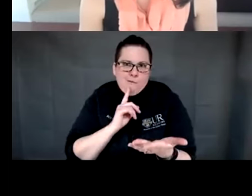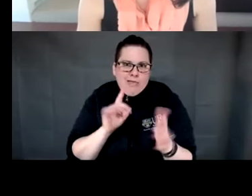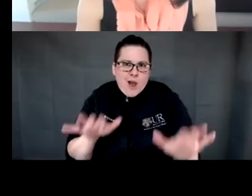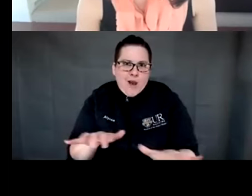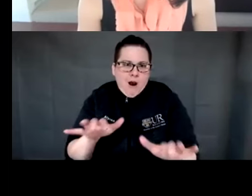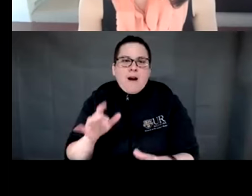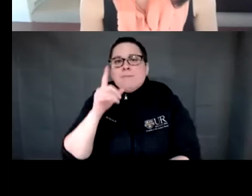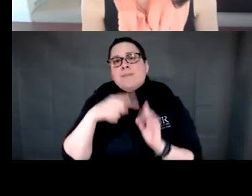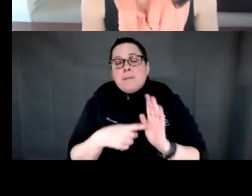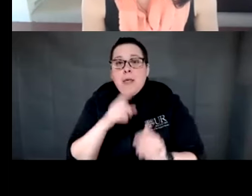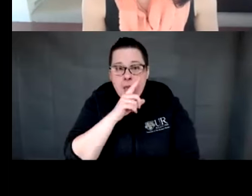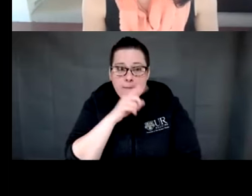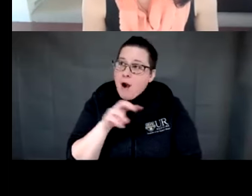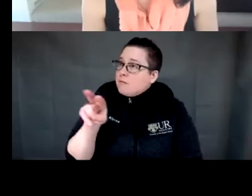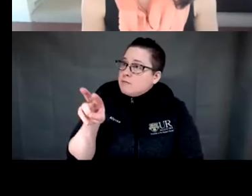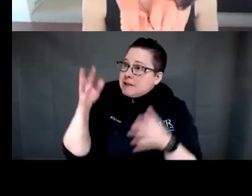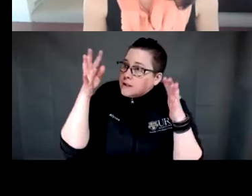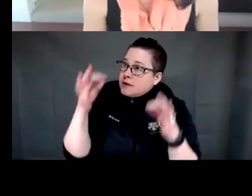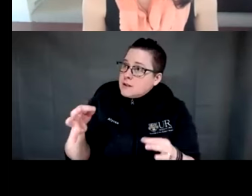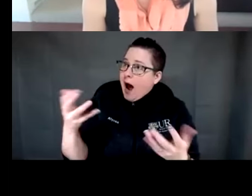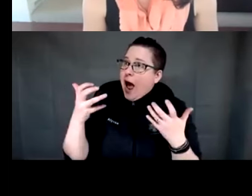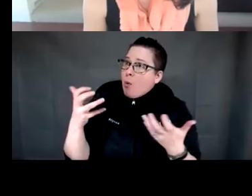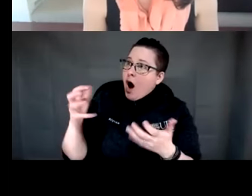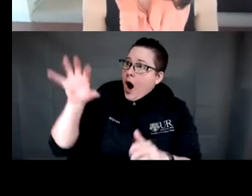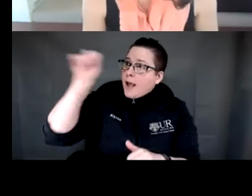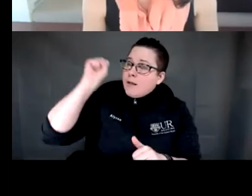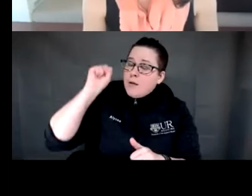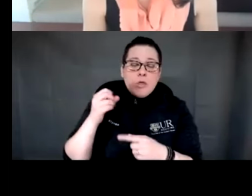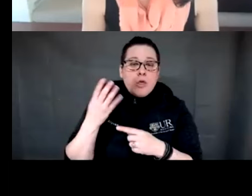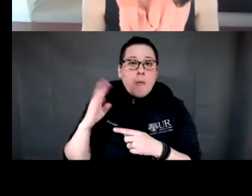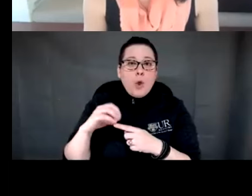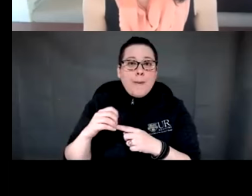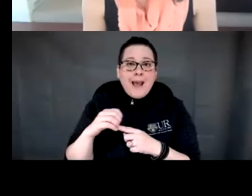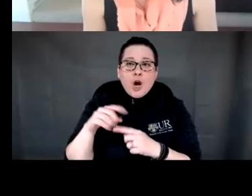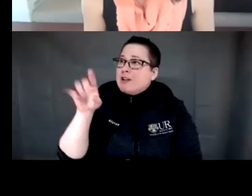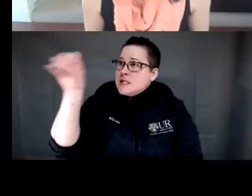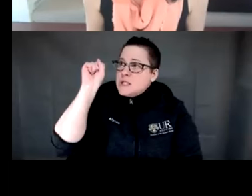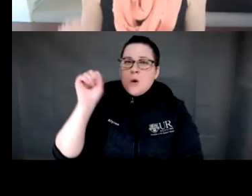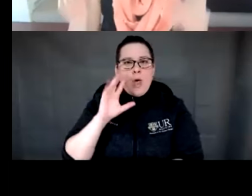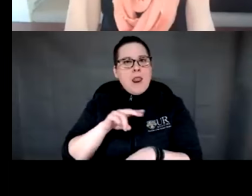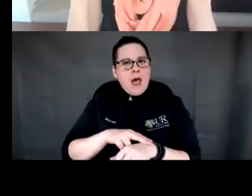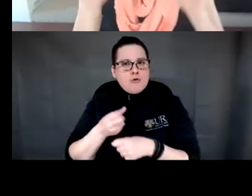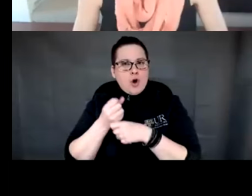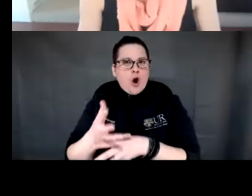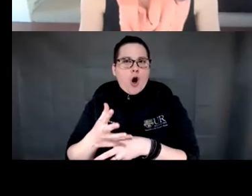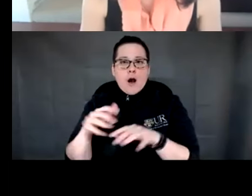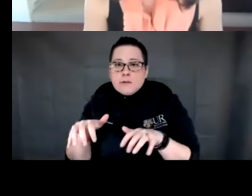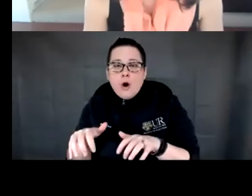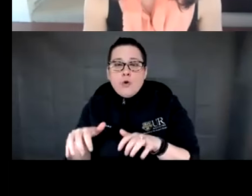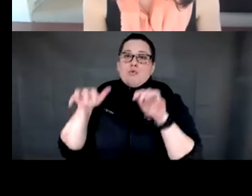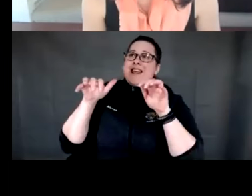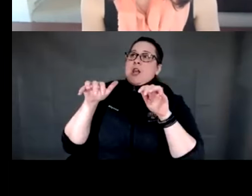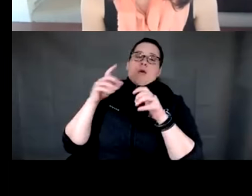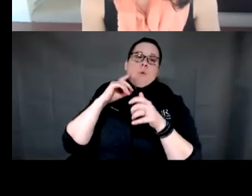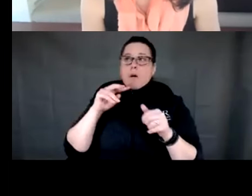example, if this mouse here, if it decides that it wants to harvest those blueberries, that will naturally give rise to a rearing movement that will move